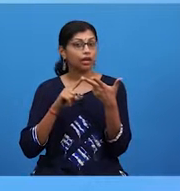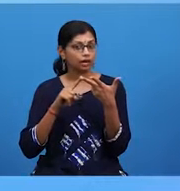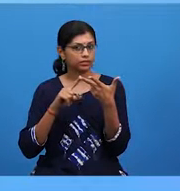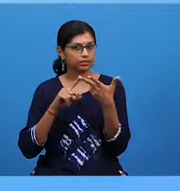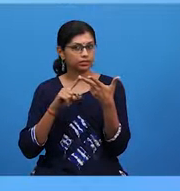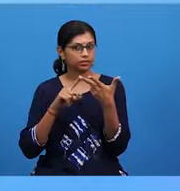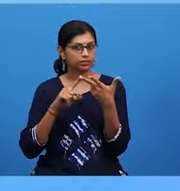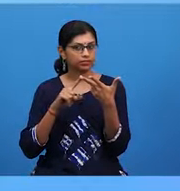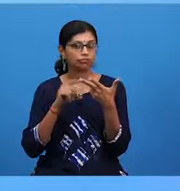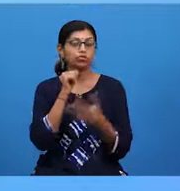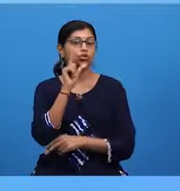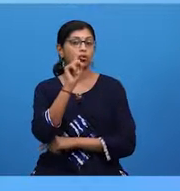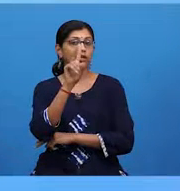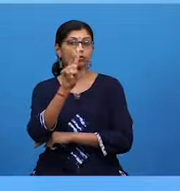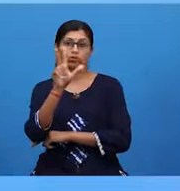Third.